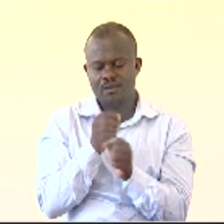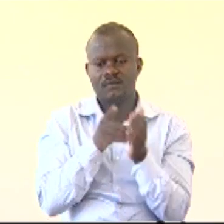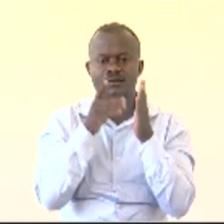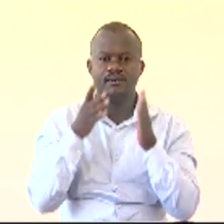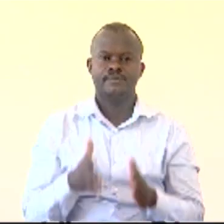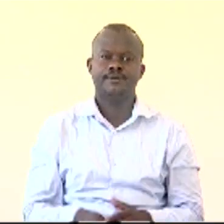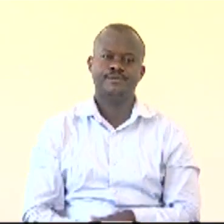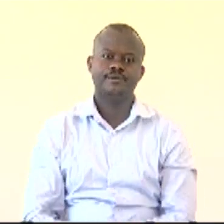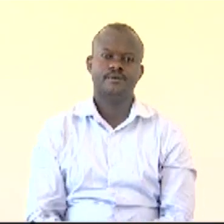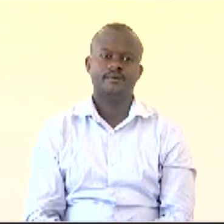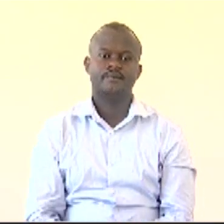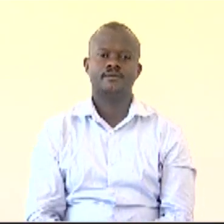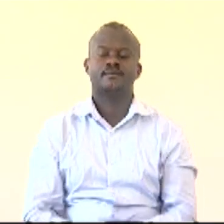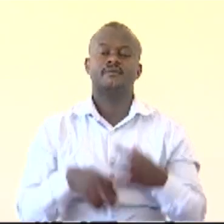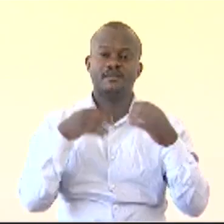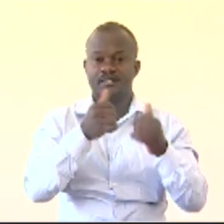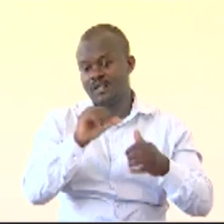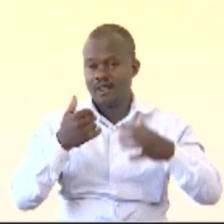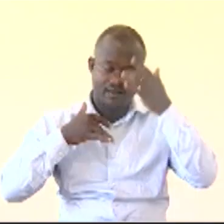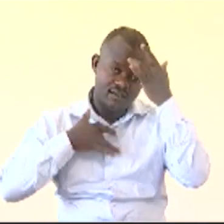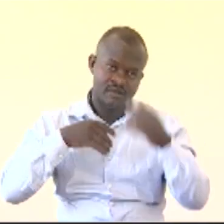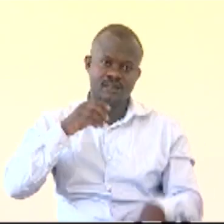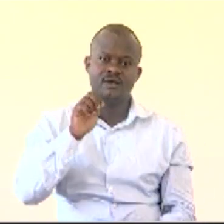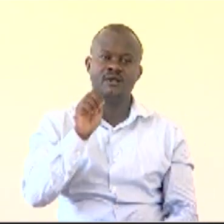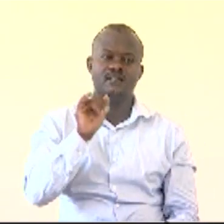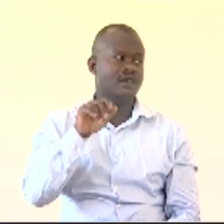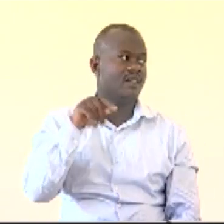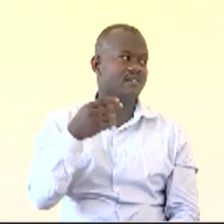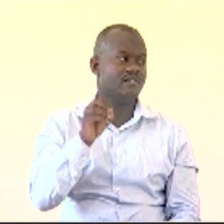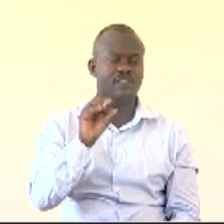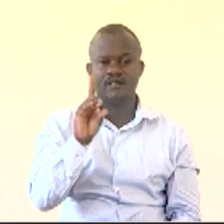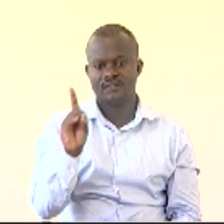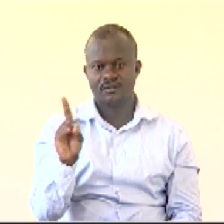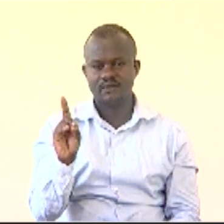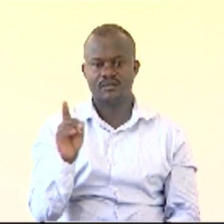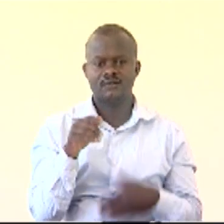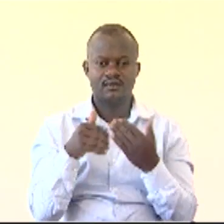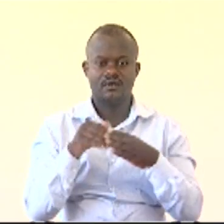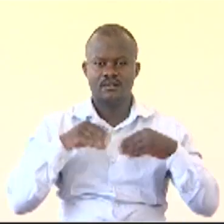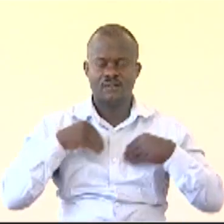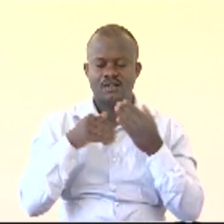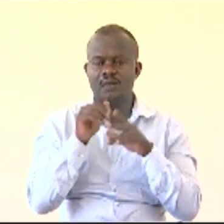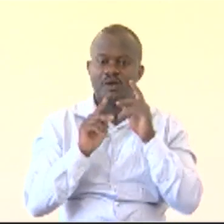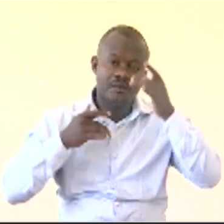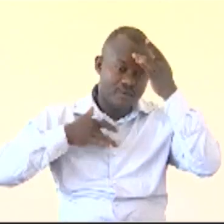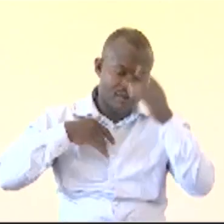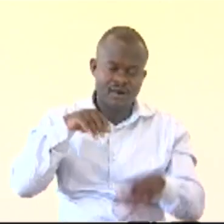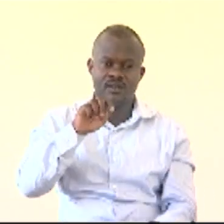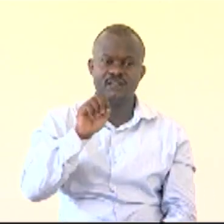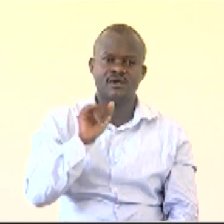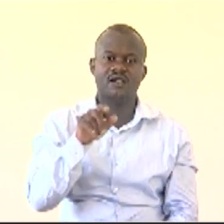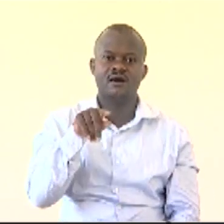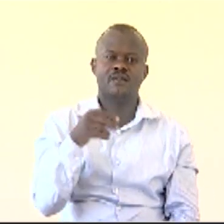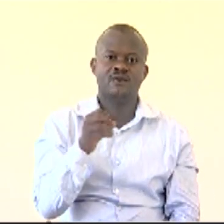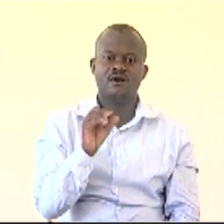Now, another infectious disease, typhoid. Very many people are suffering from typhoid. It's a